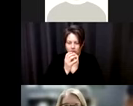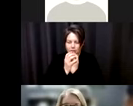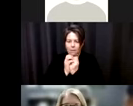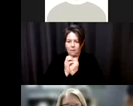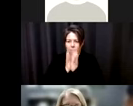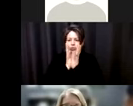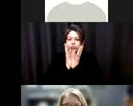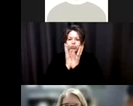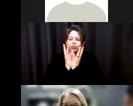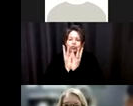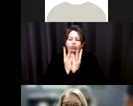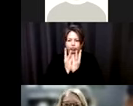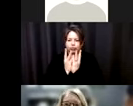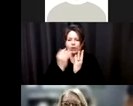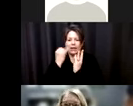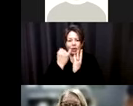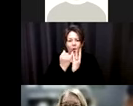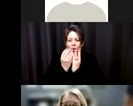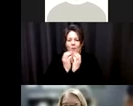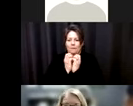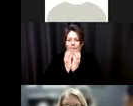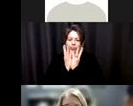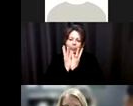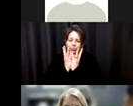wonderful yellow puffs.